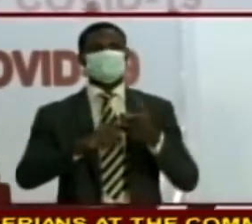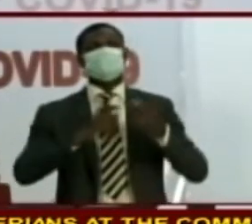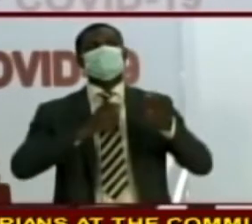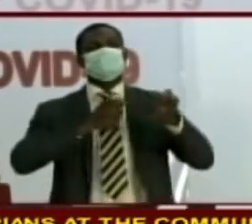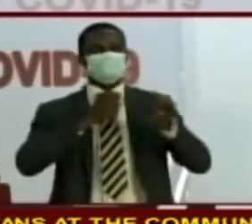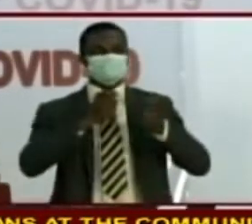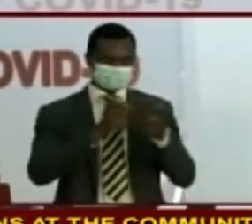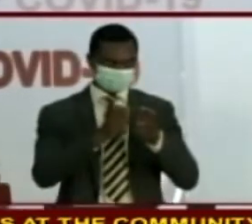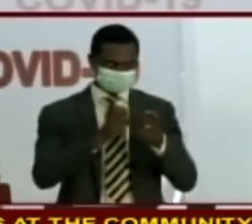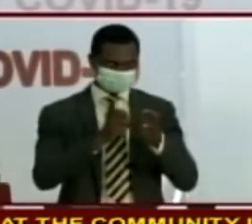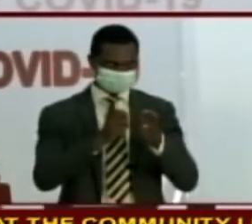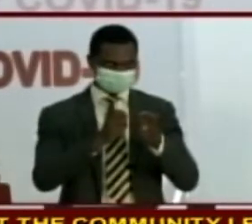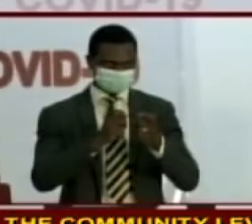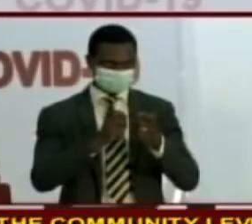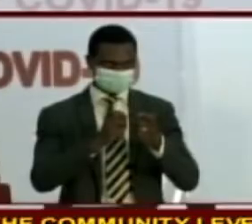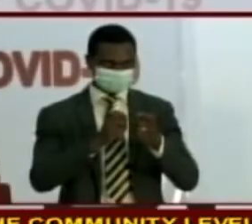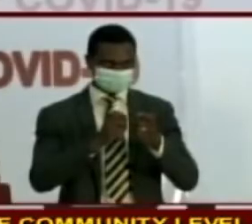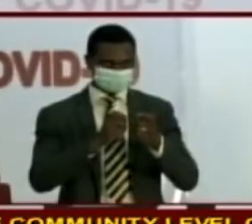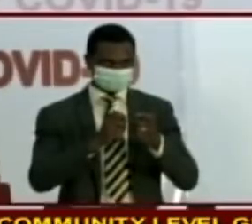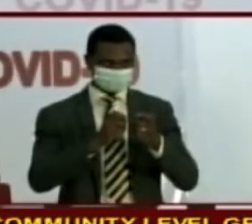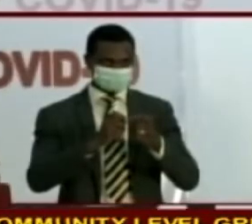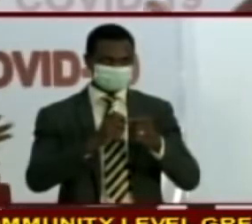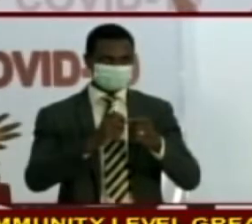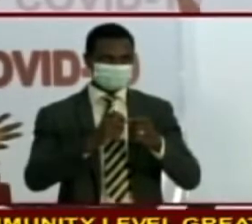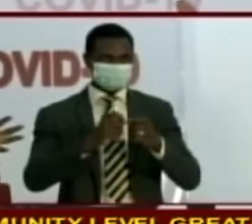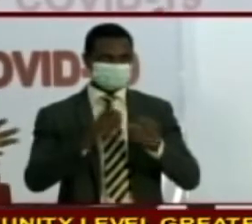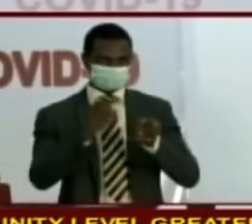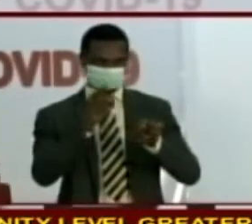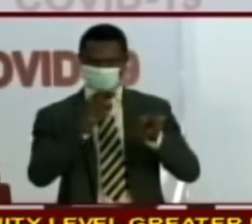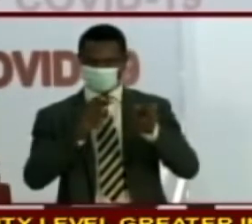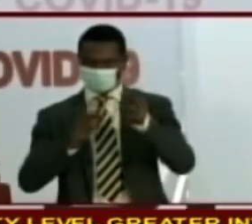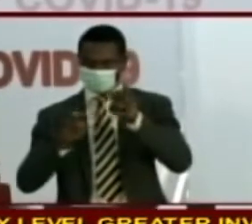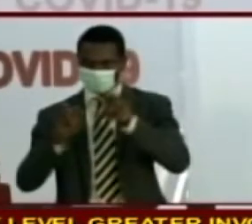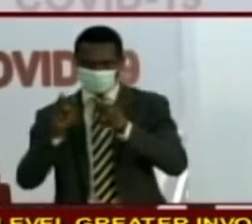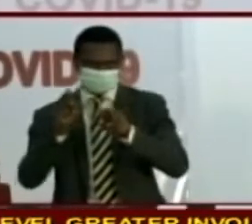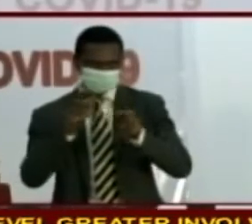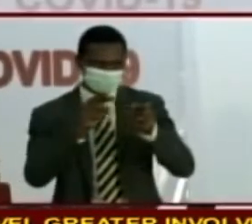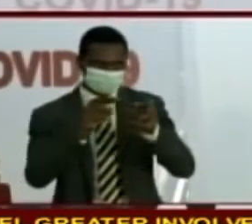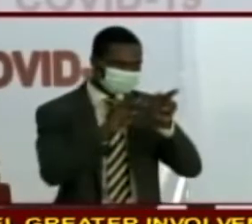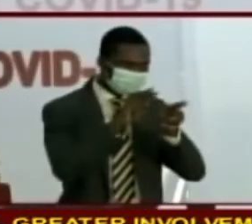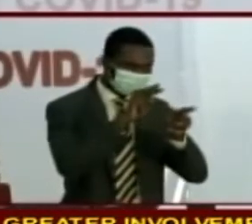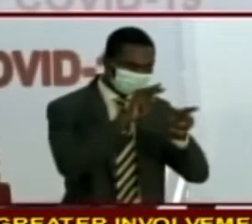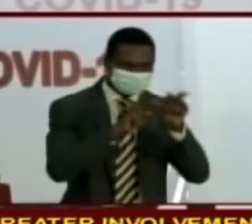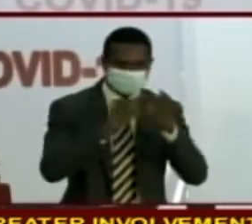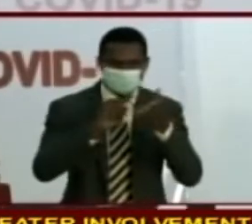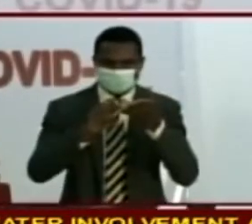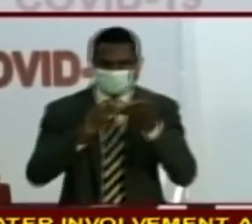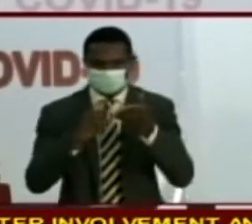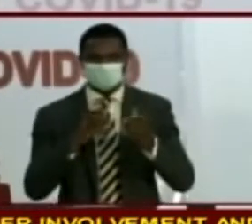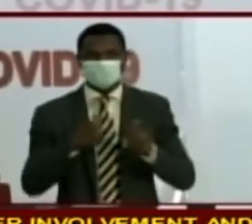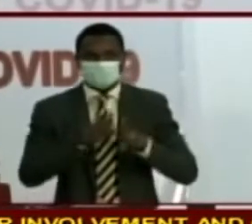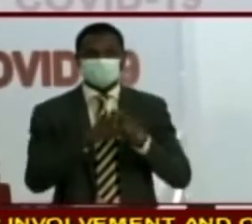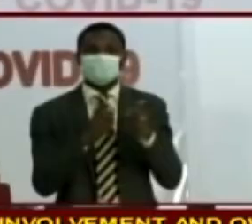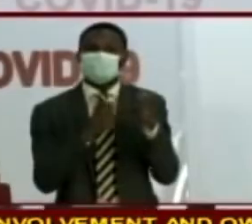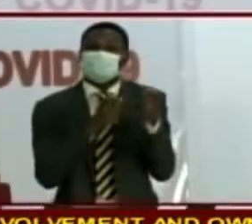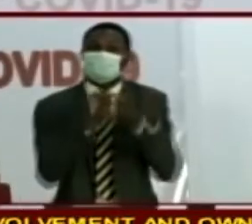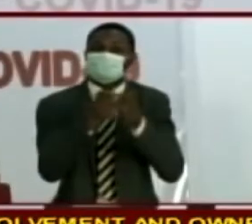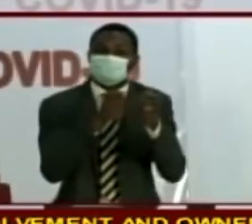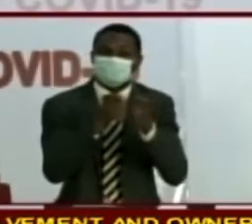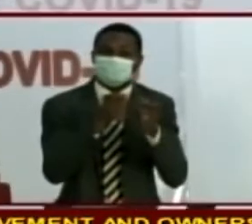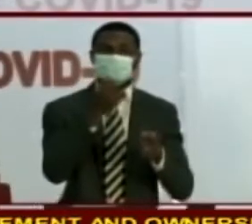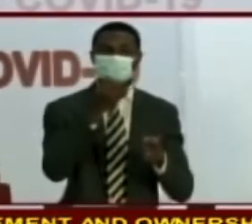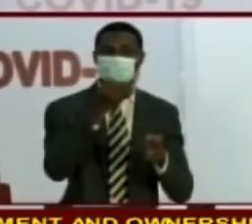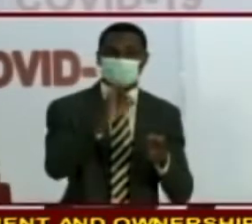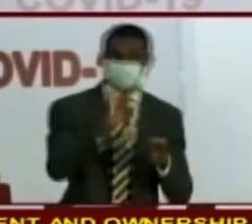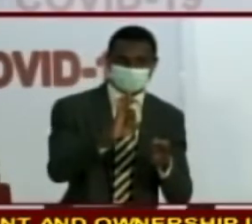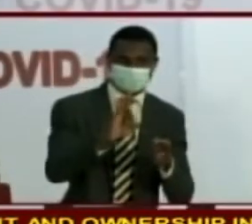transport test and surveillance and monitoring, and also control of